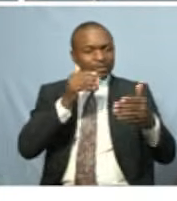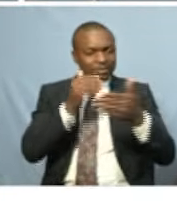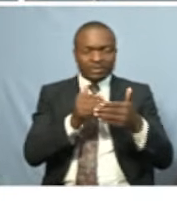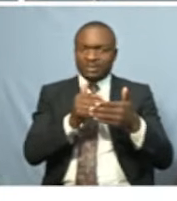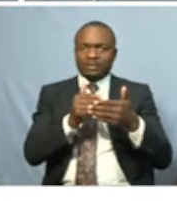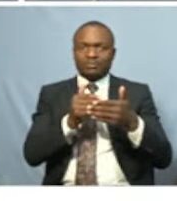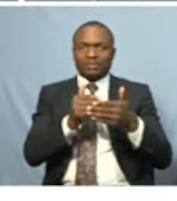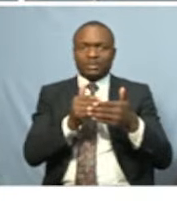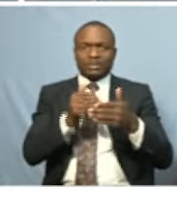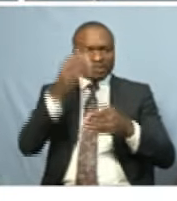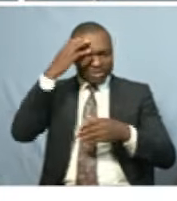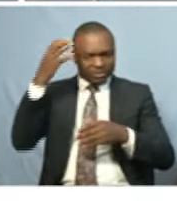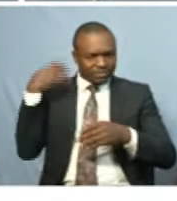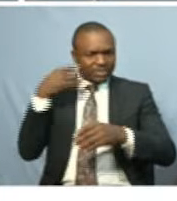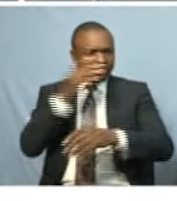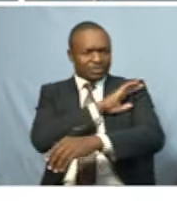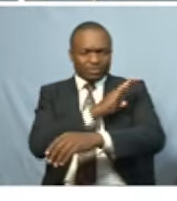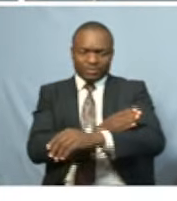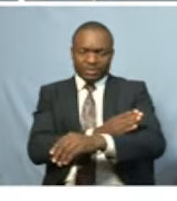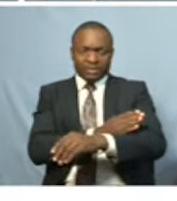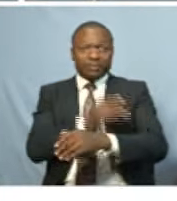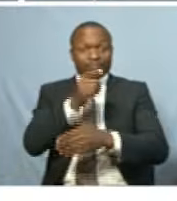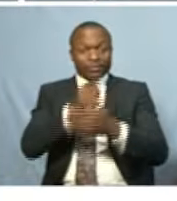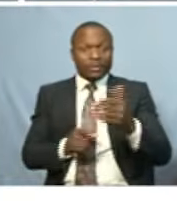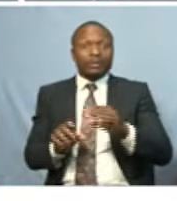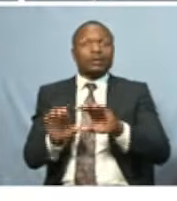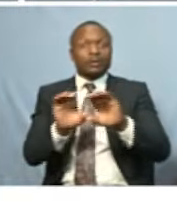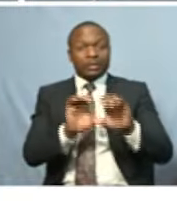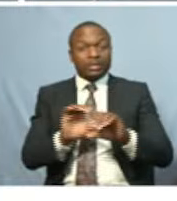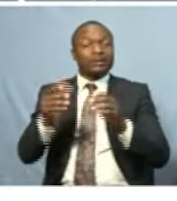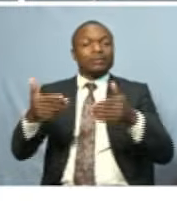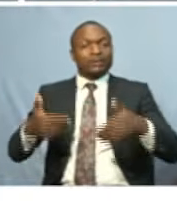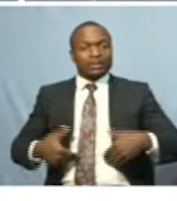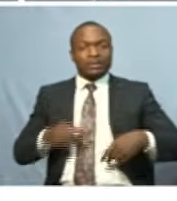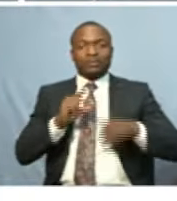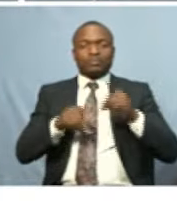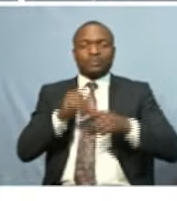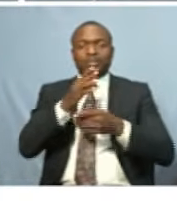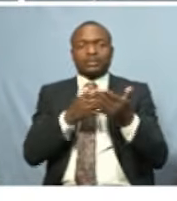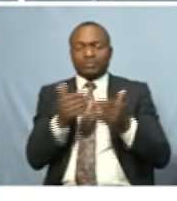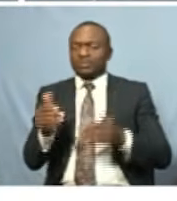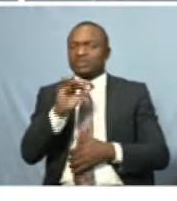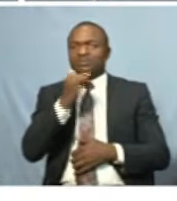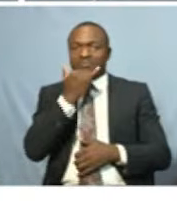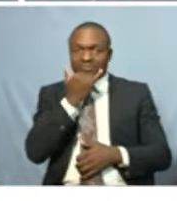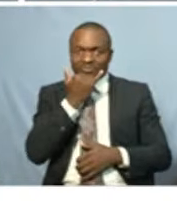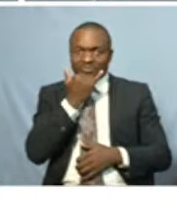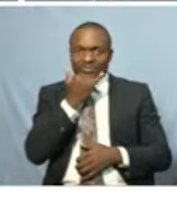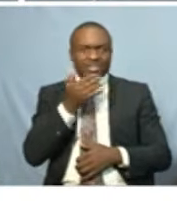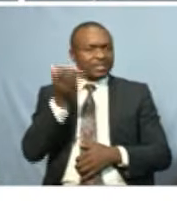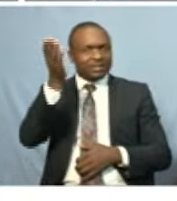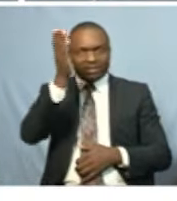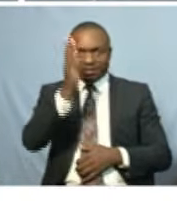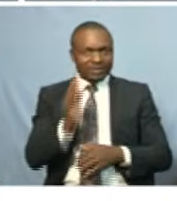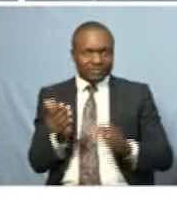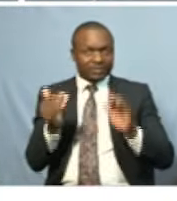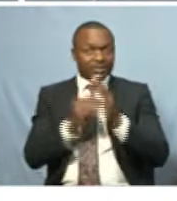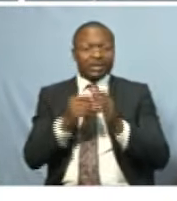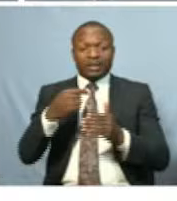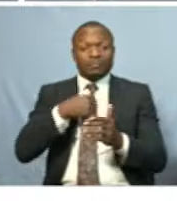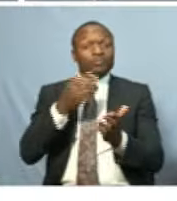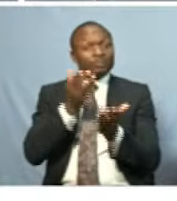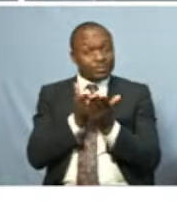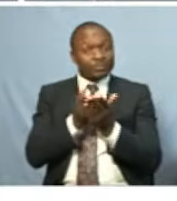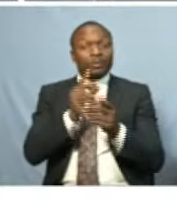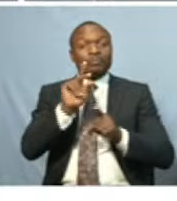of power anymore. Because what they did to the young people is something that is unheard of. Never again. My appeal to the